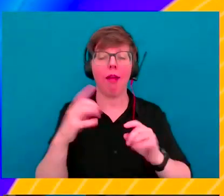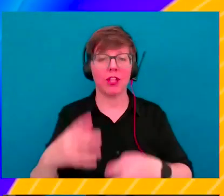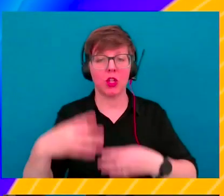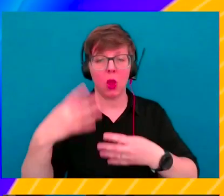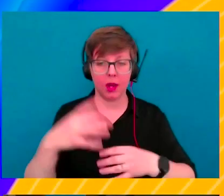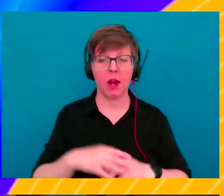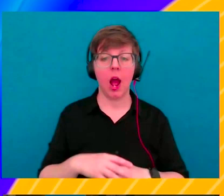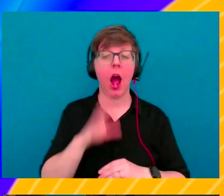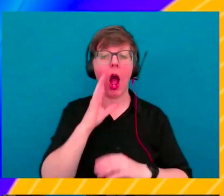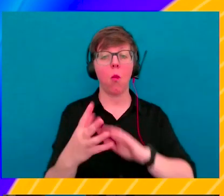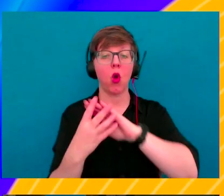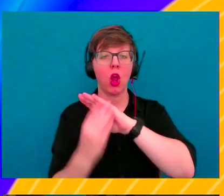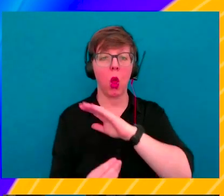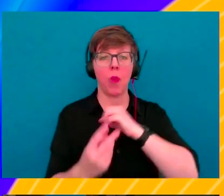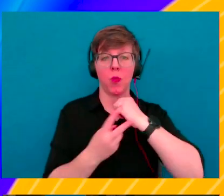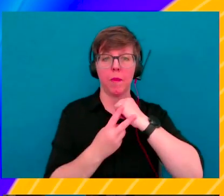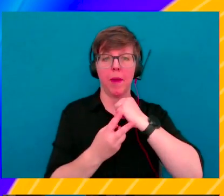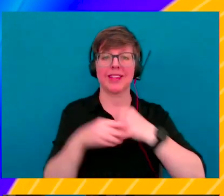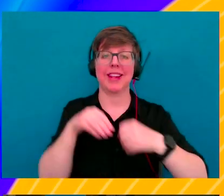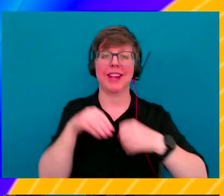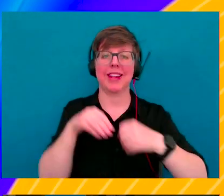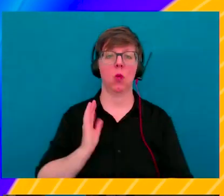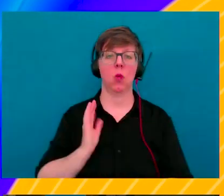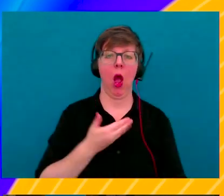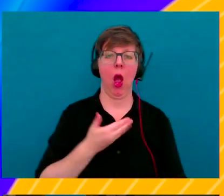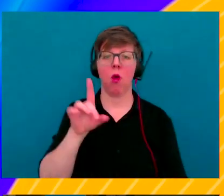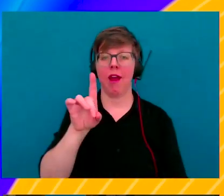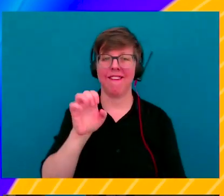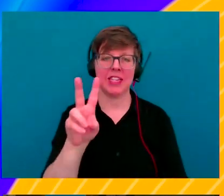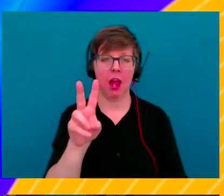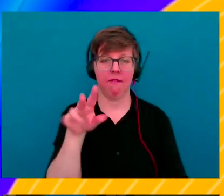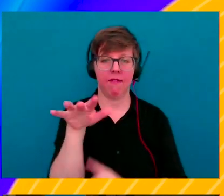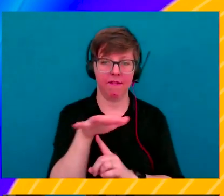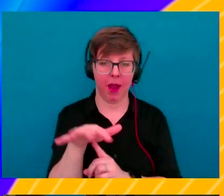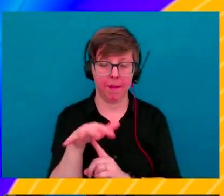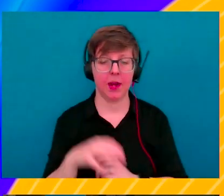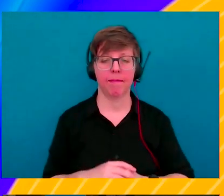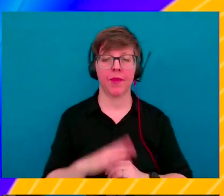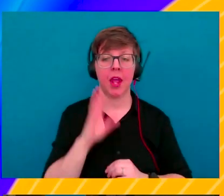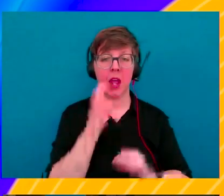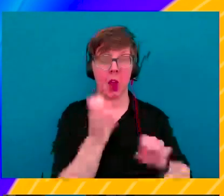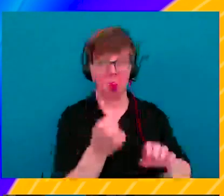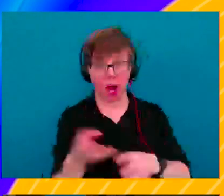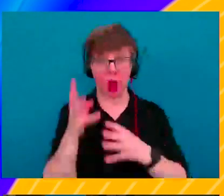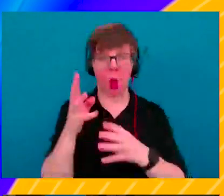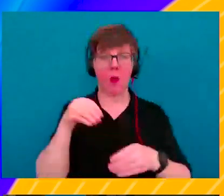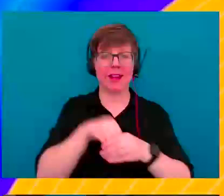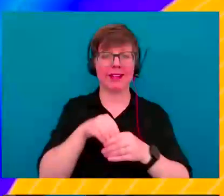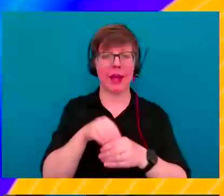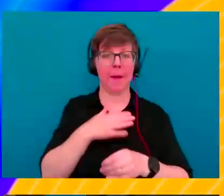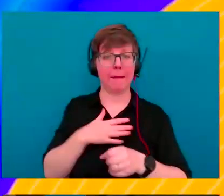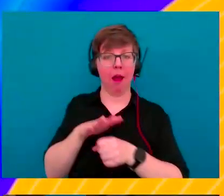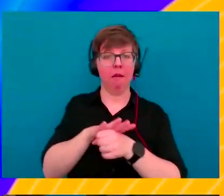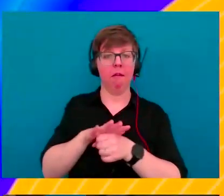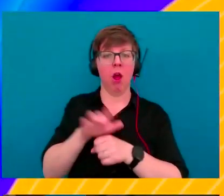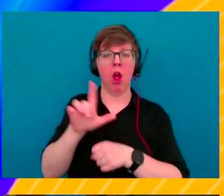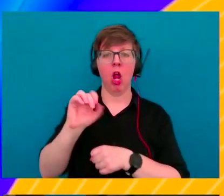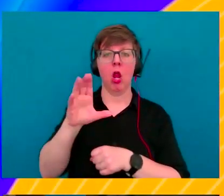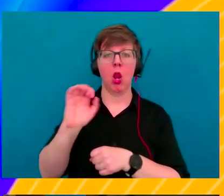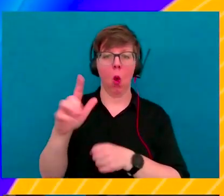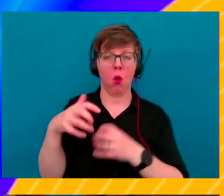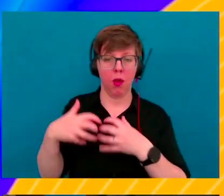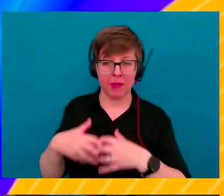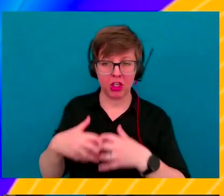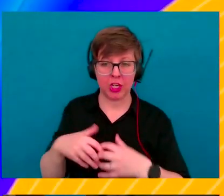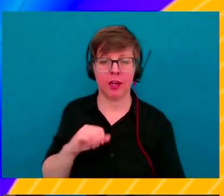And what this is doing is it's going to open VS Code on my local machine. It's actually setting up a cloud container with all of the project context